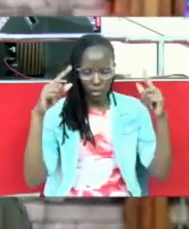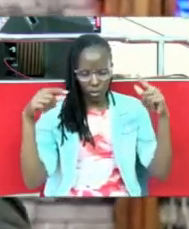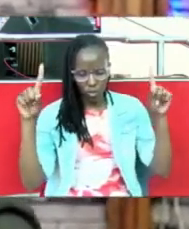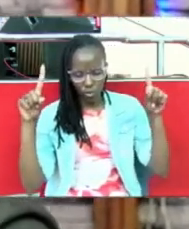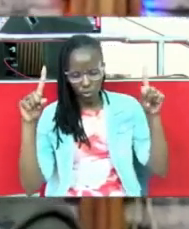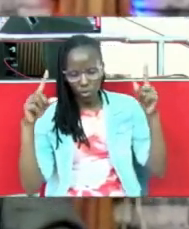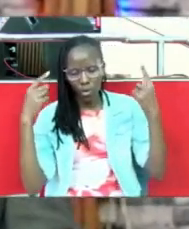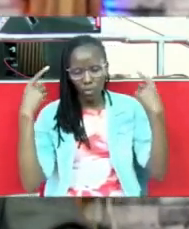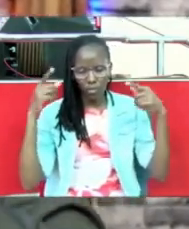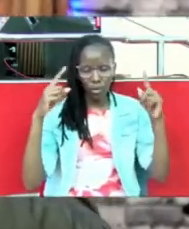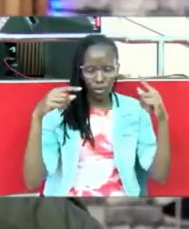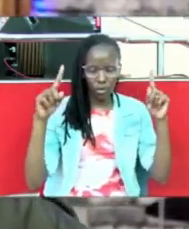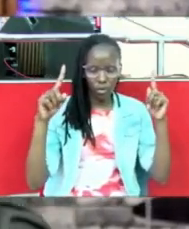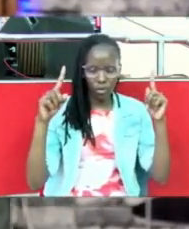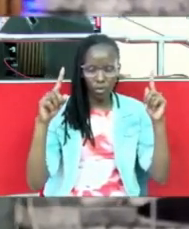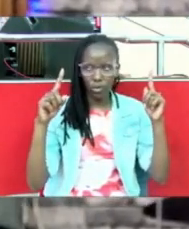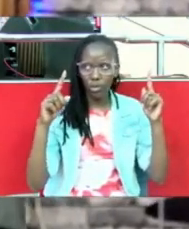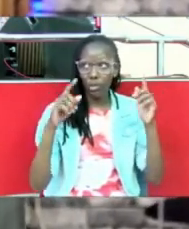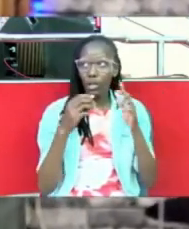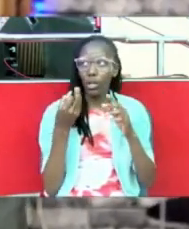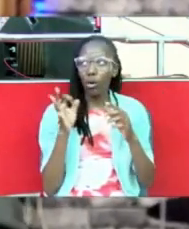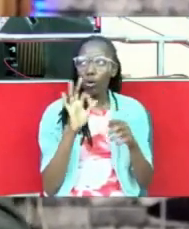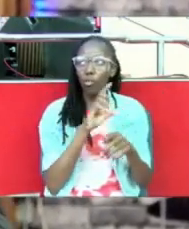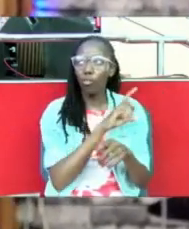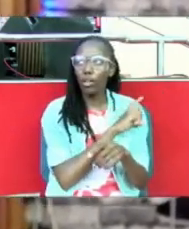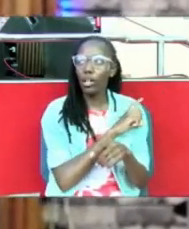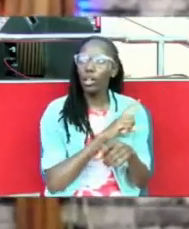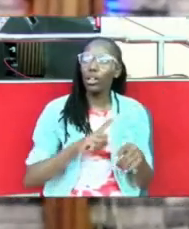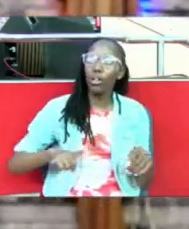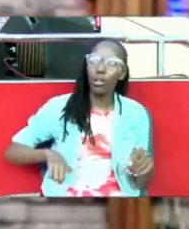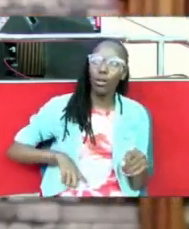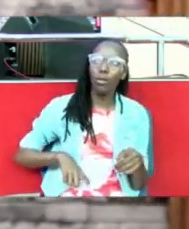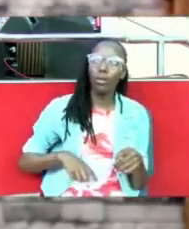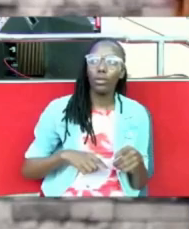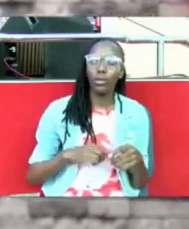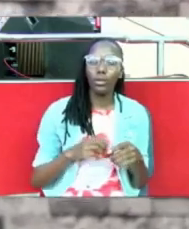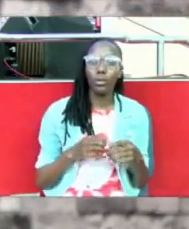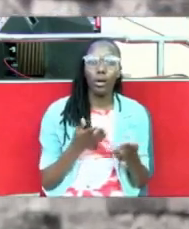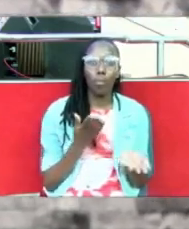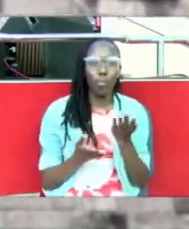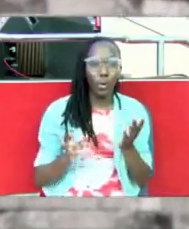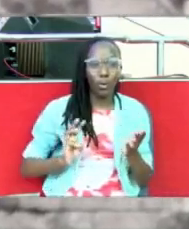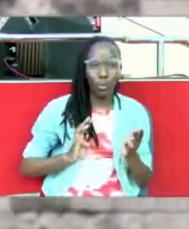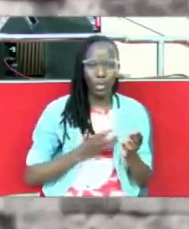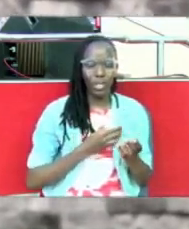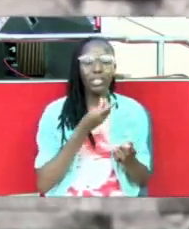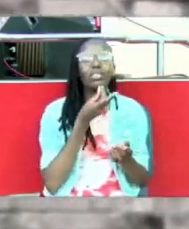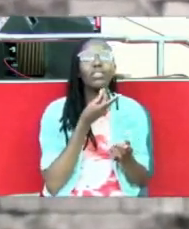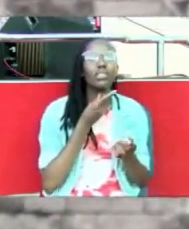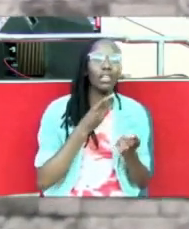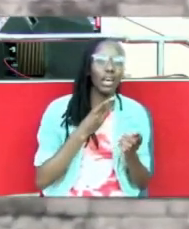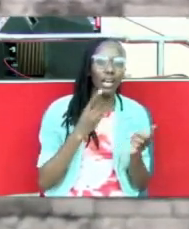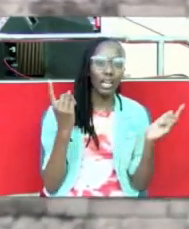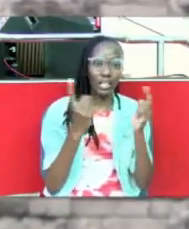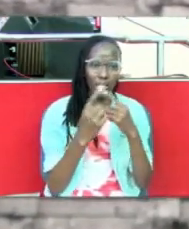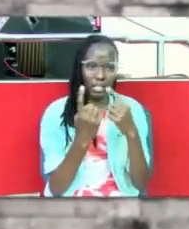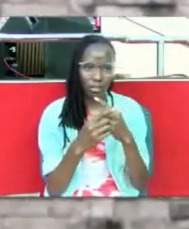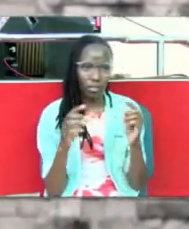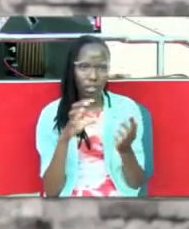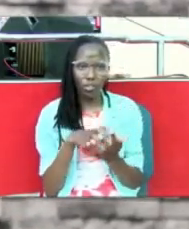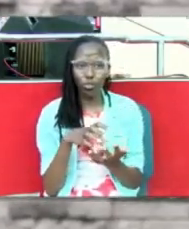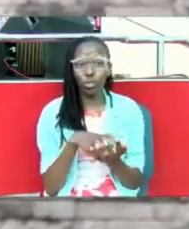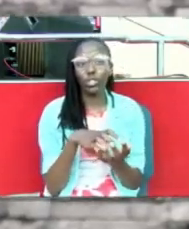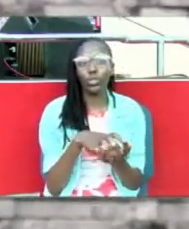The victory is a powerful song. So maybe desire in our diverse situations. Na kwamba tunatamani katika hali